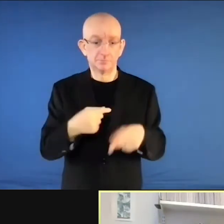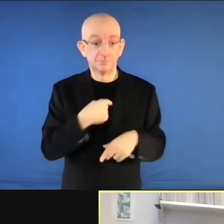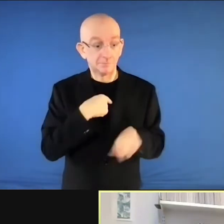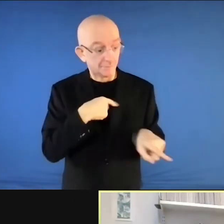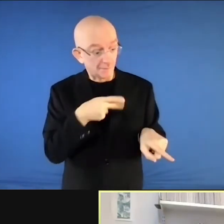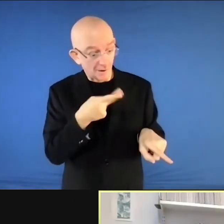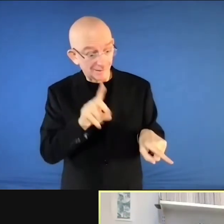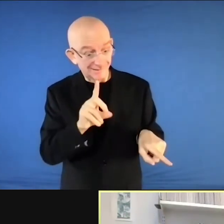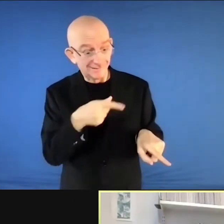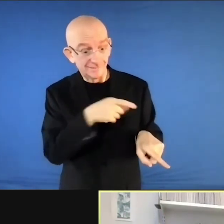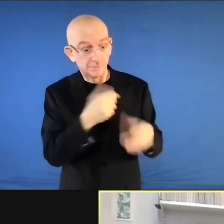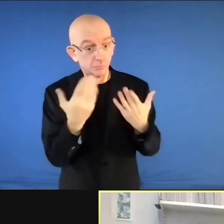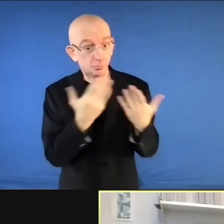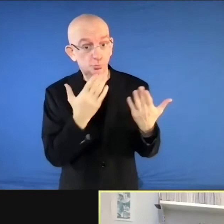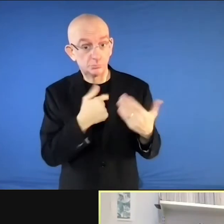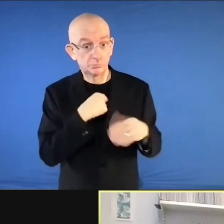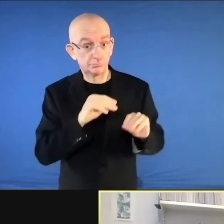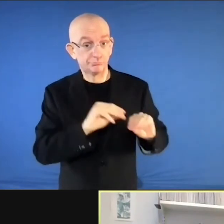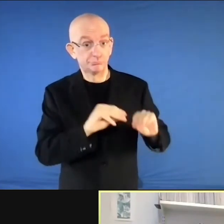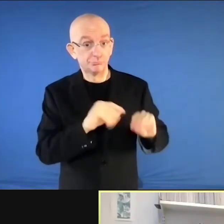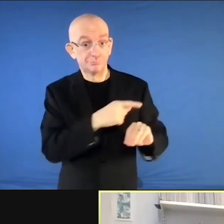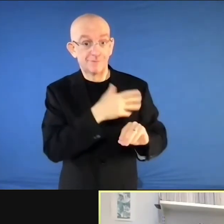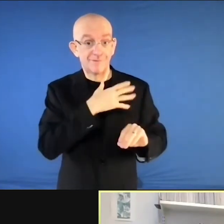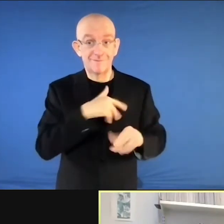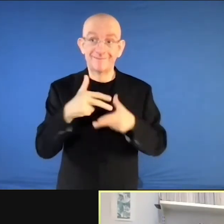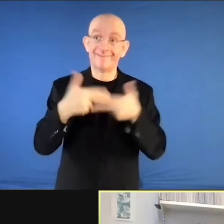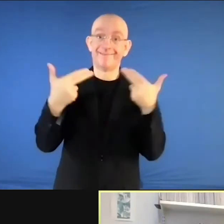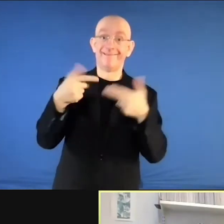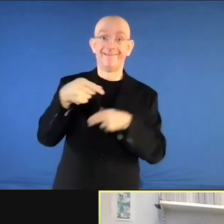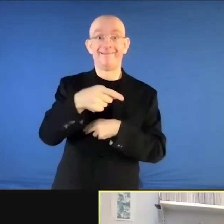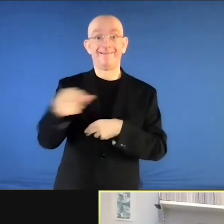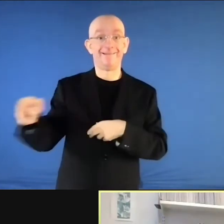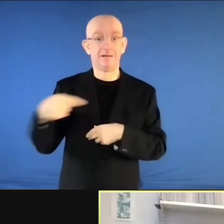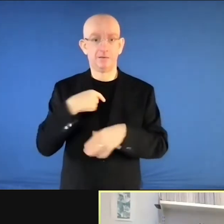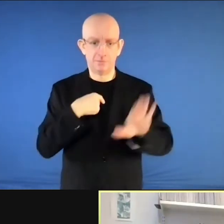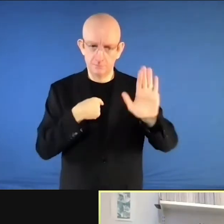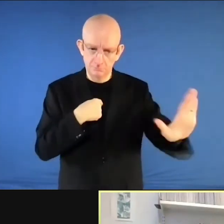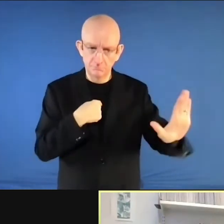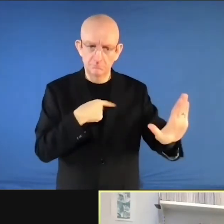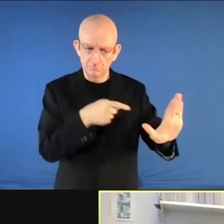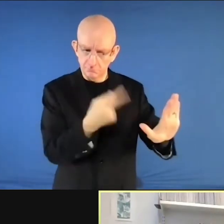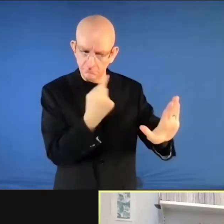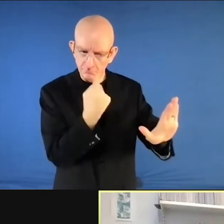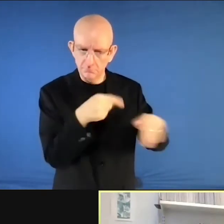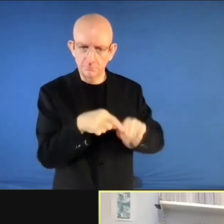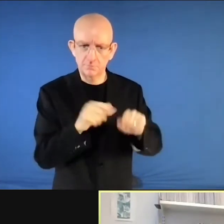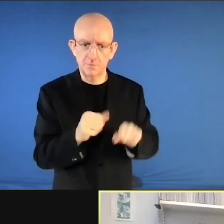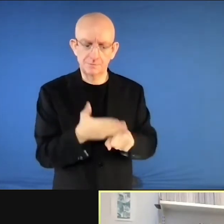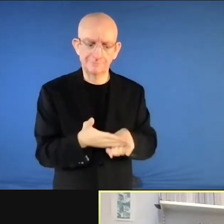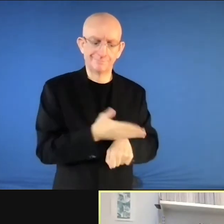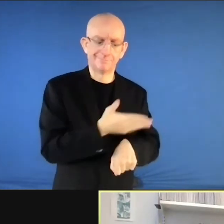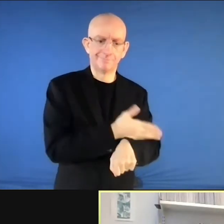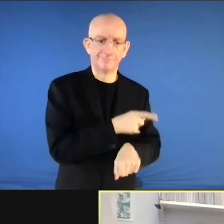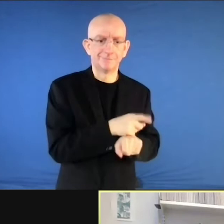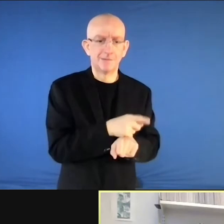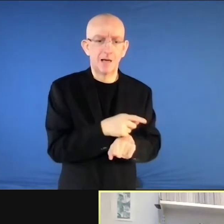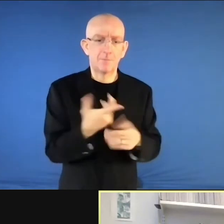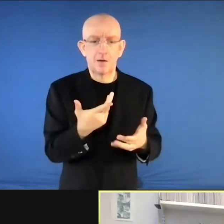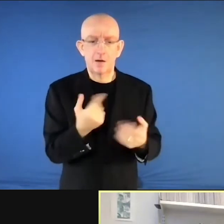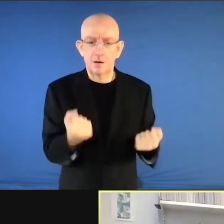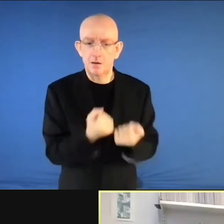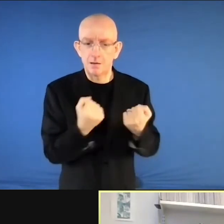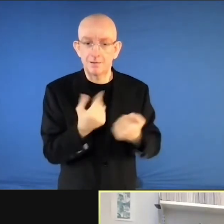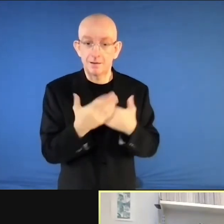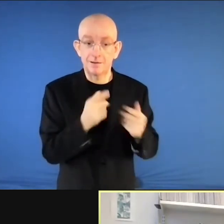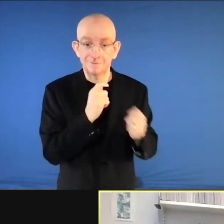I would make certain that I had done mock interviews with them, that I had ensured that they had engaged